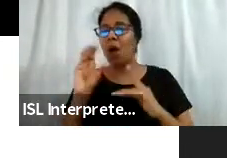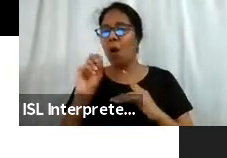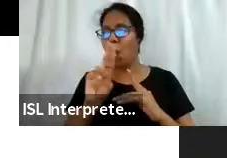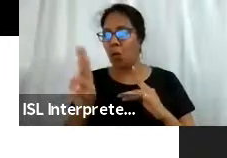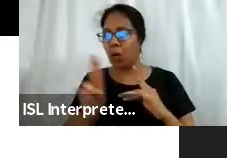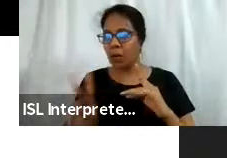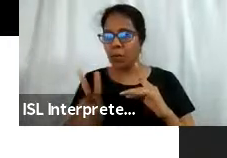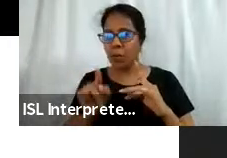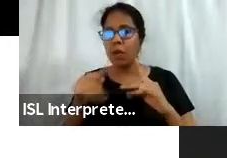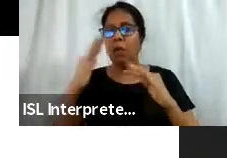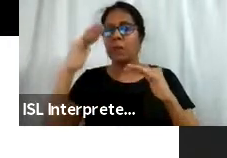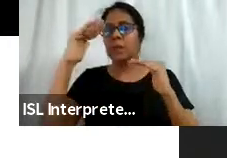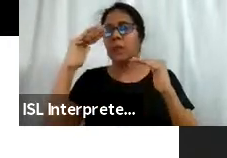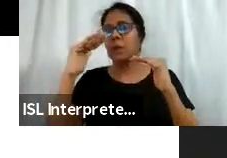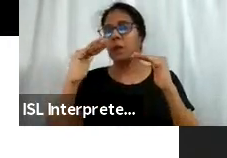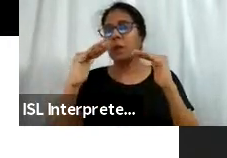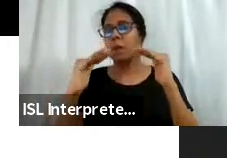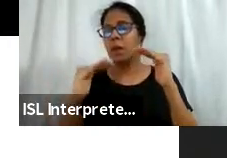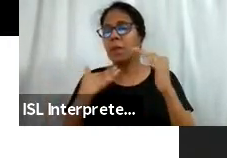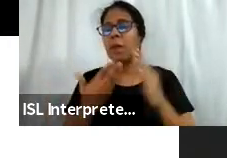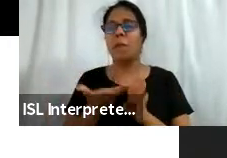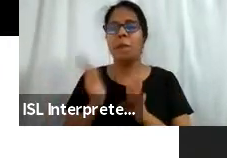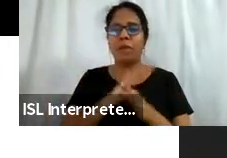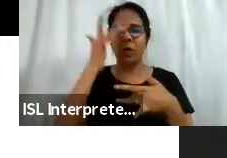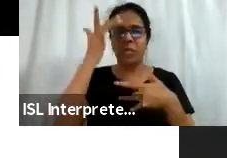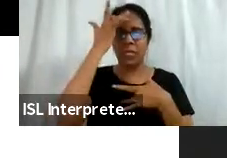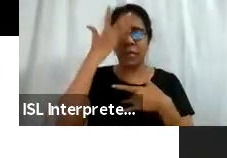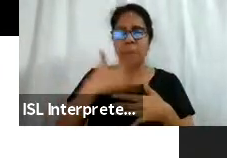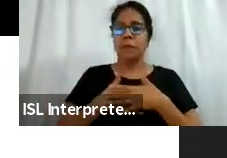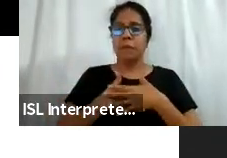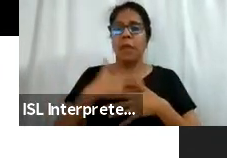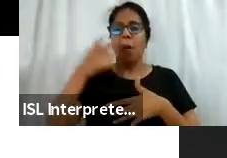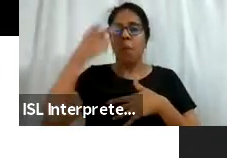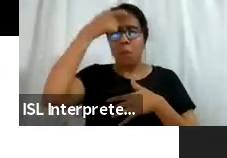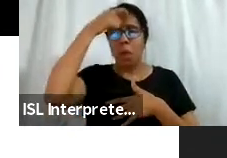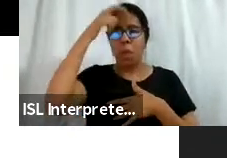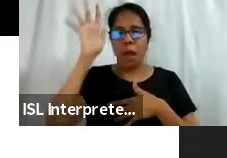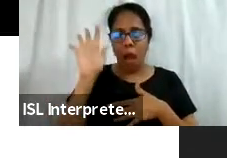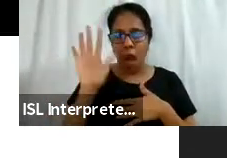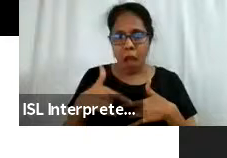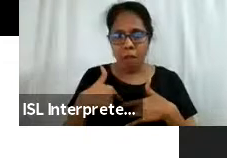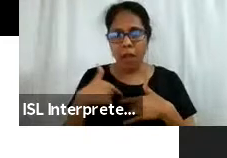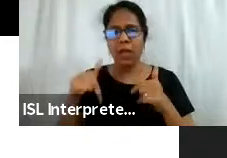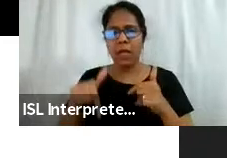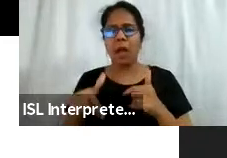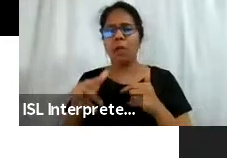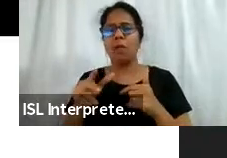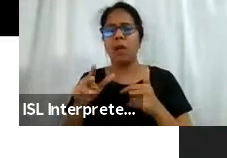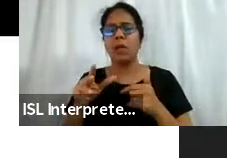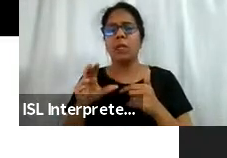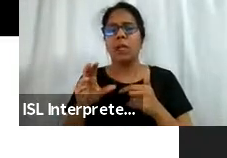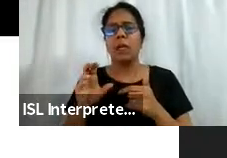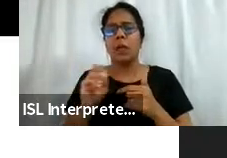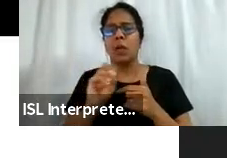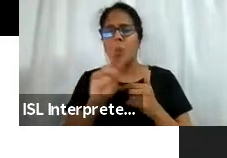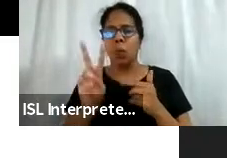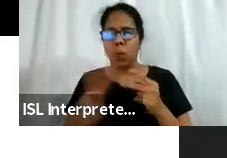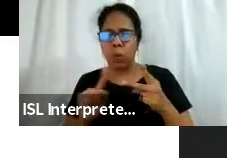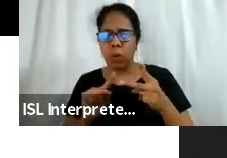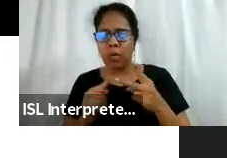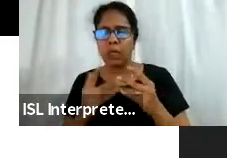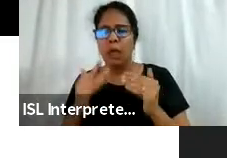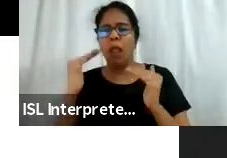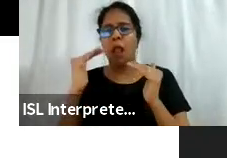who has pre-existing respiratory illnesses, their overall saturation is slightly lower than us. So for them,